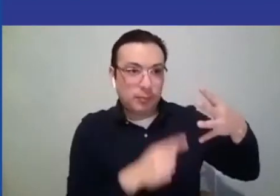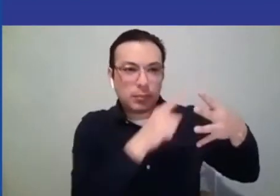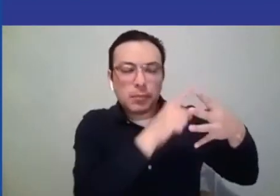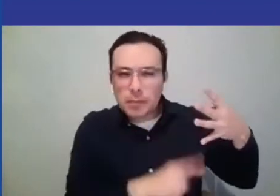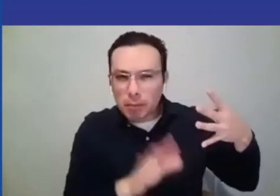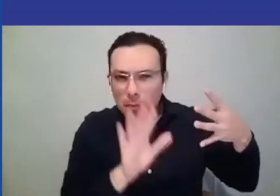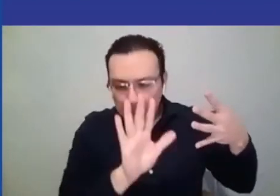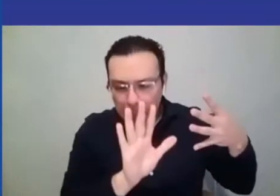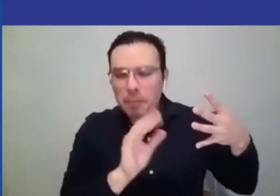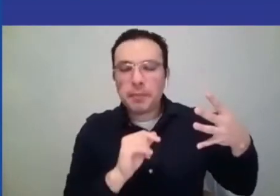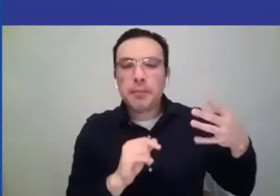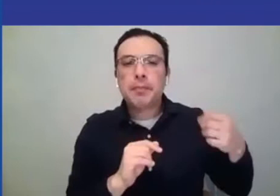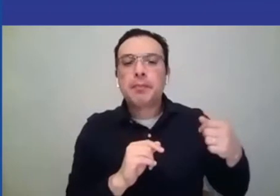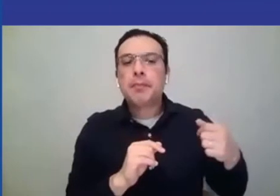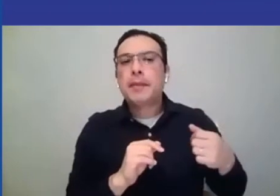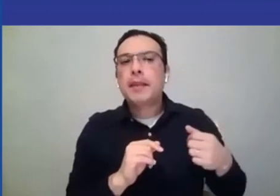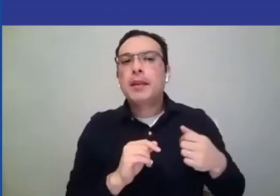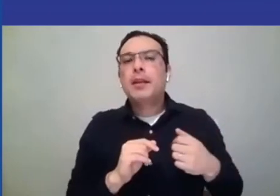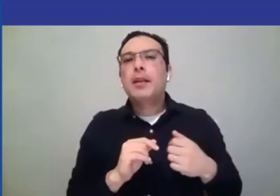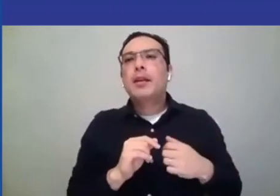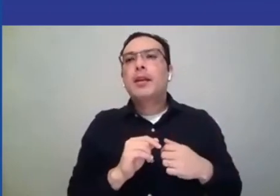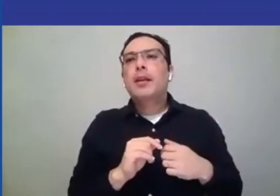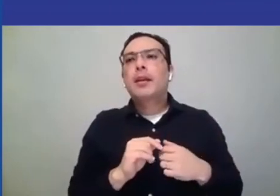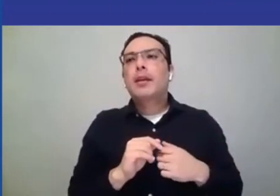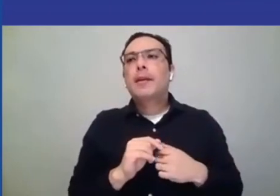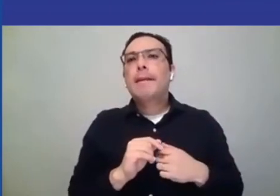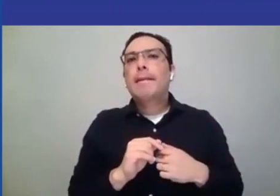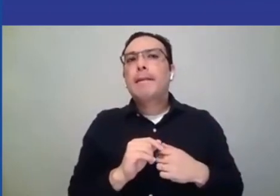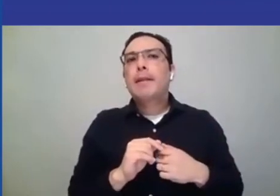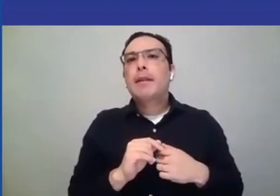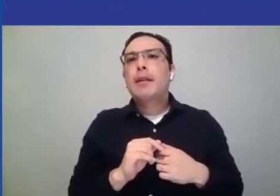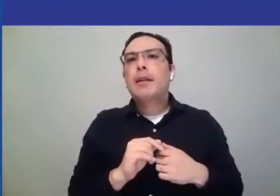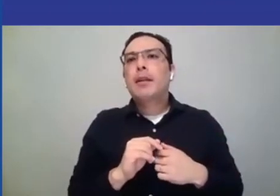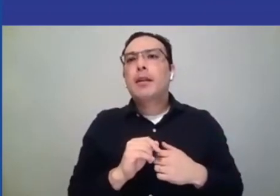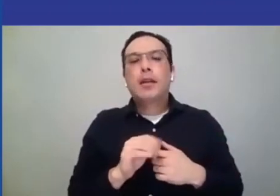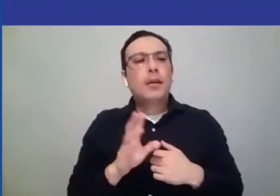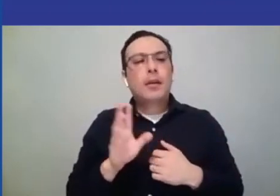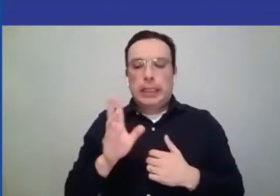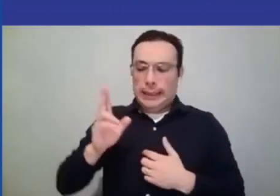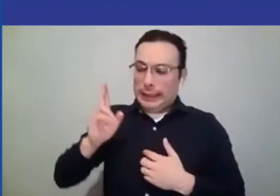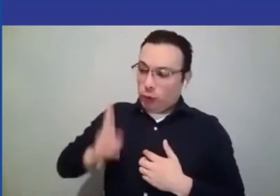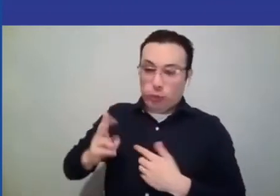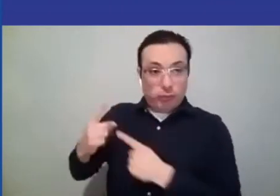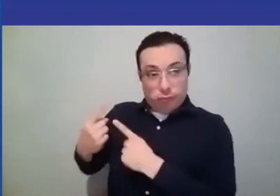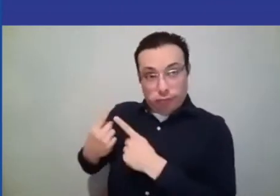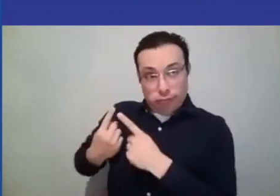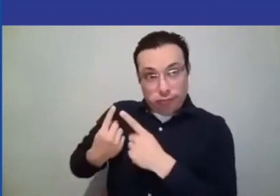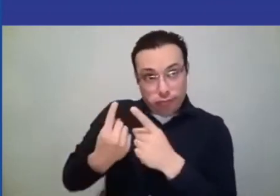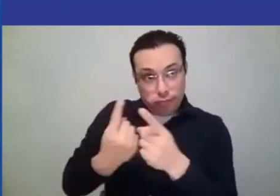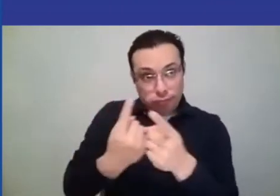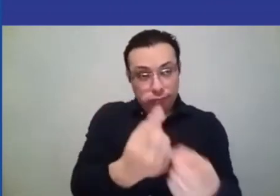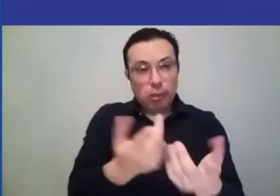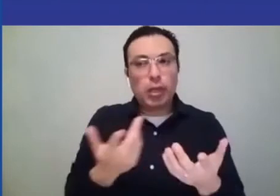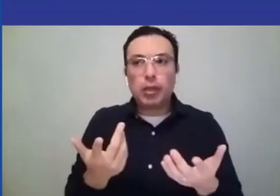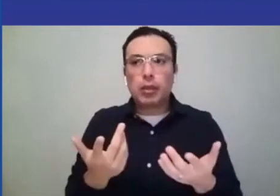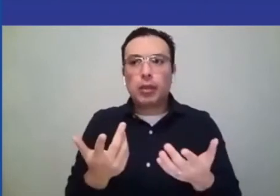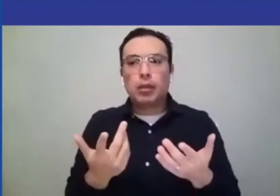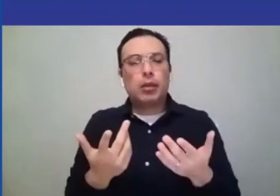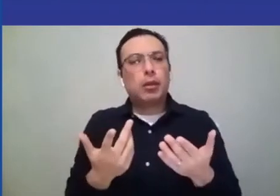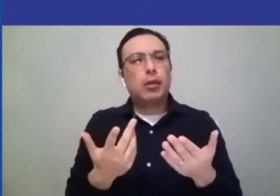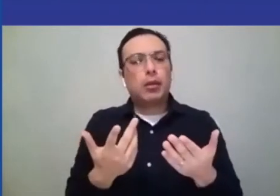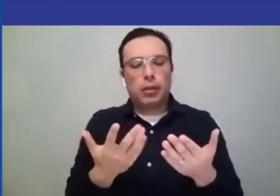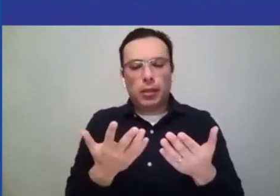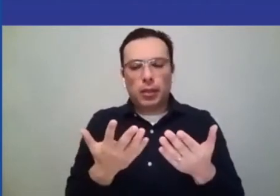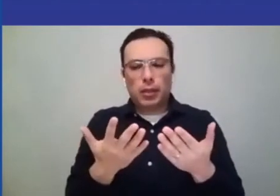background in, how have they shown up in the history of your community, to the extent that you can